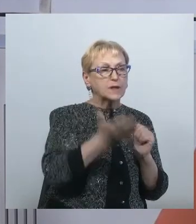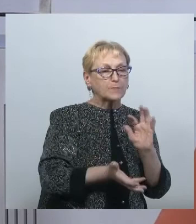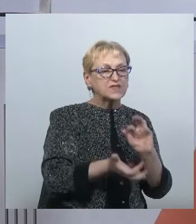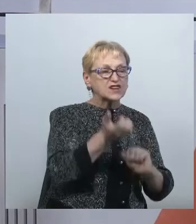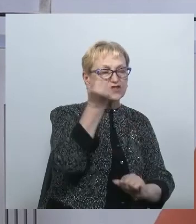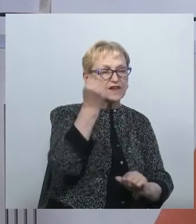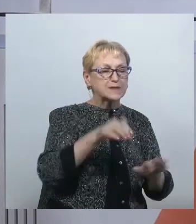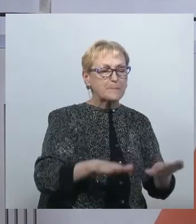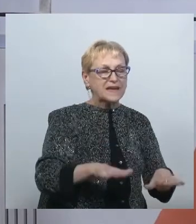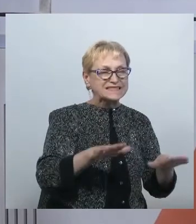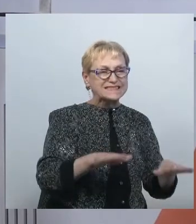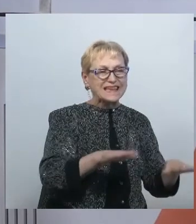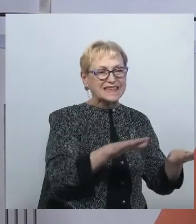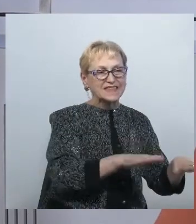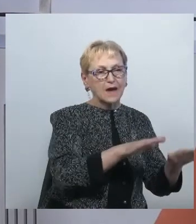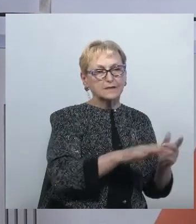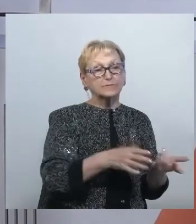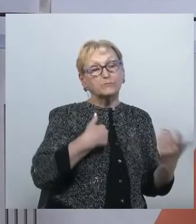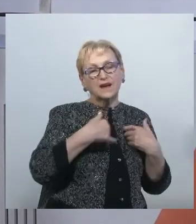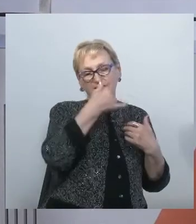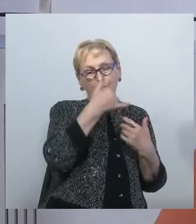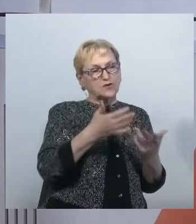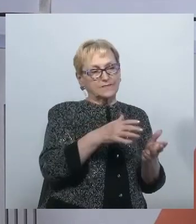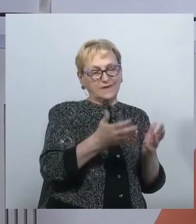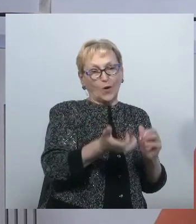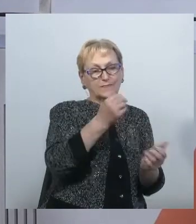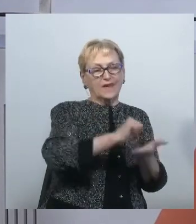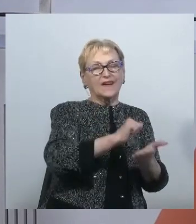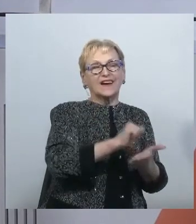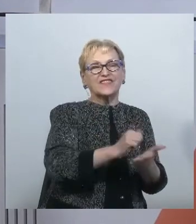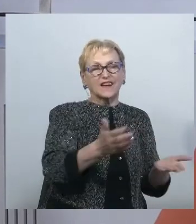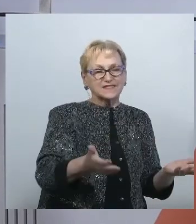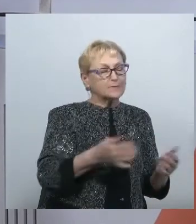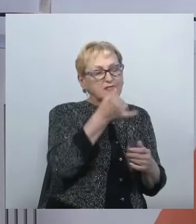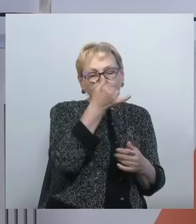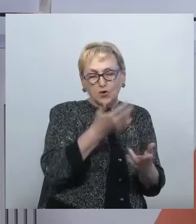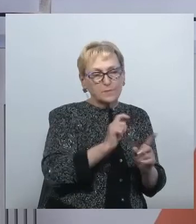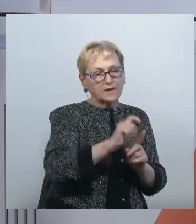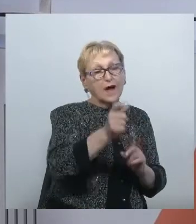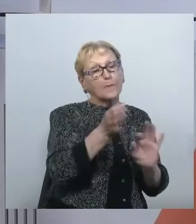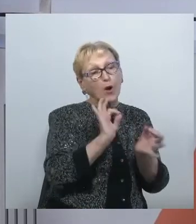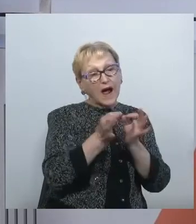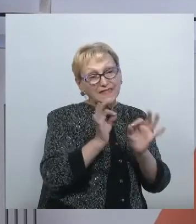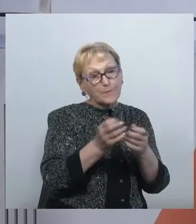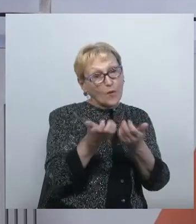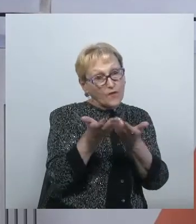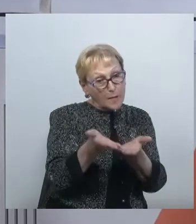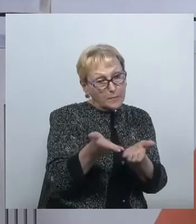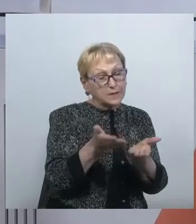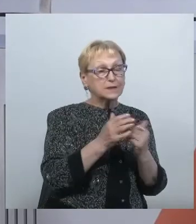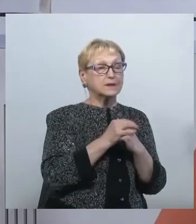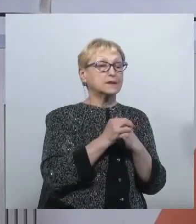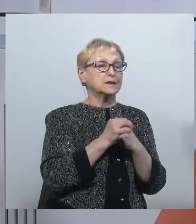When the oblast administrations will support local media?